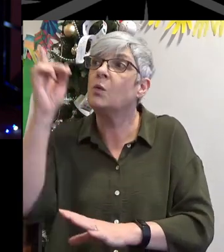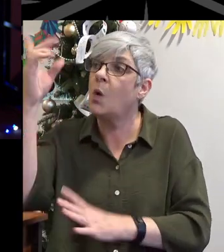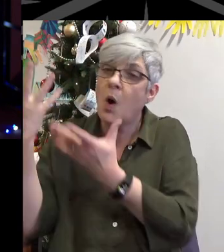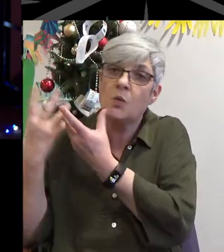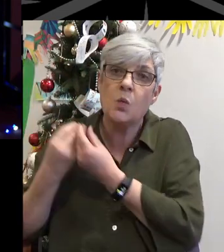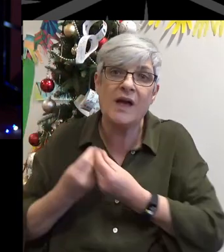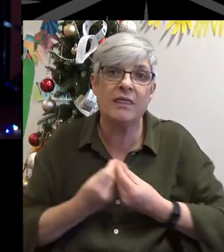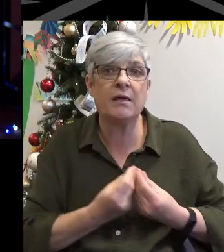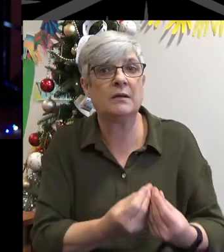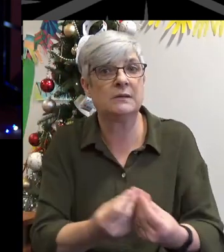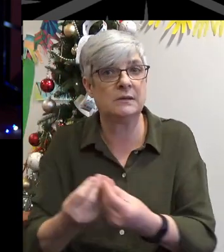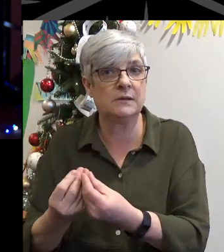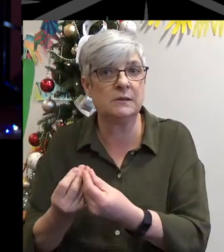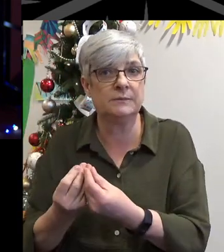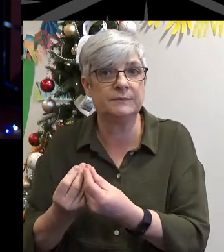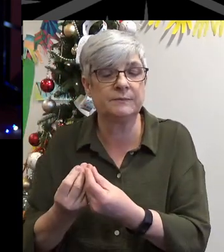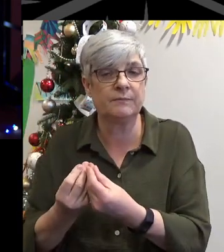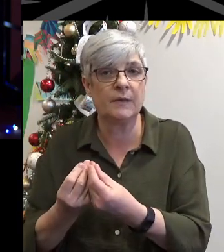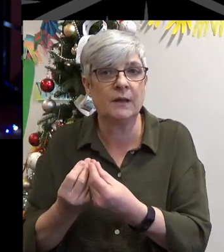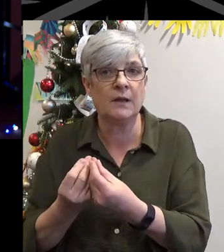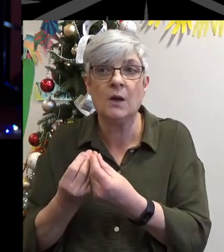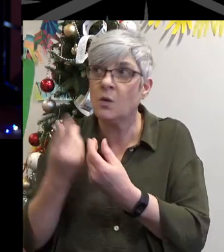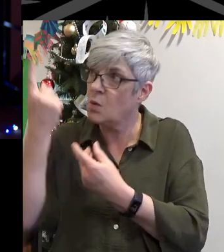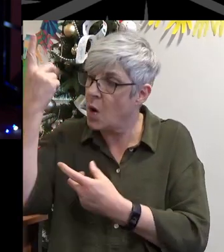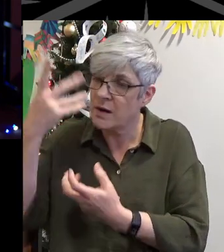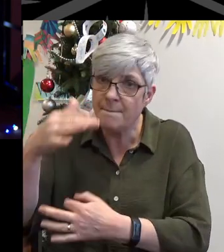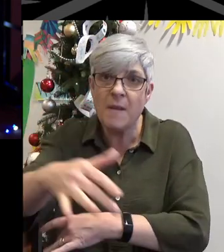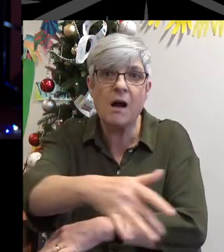us, God among us,